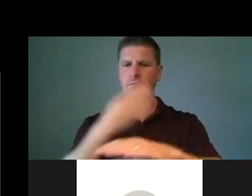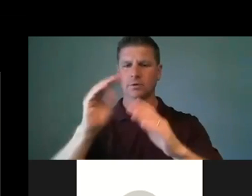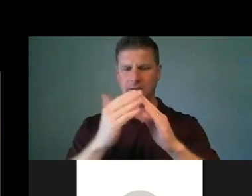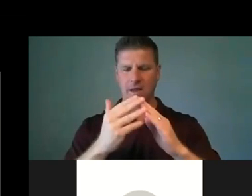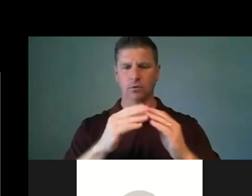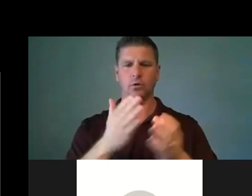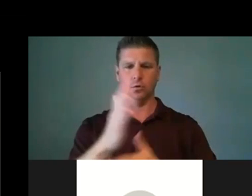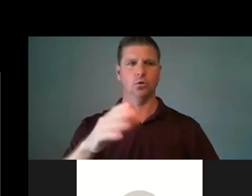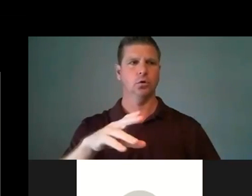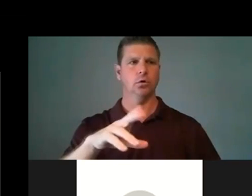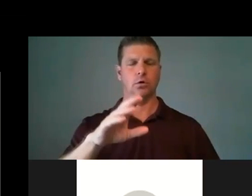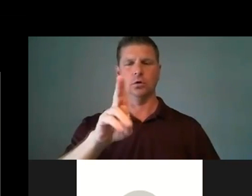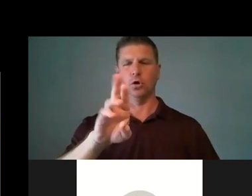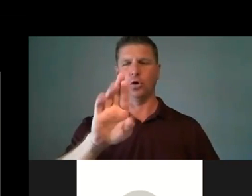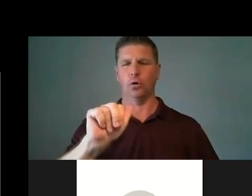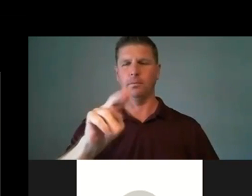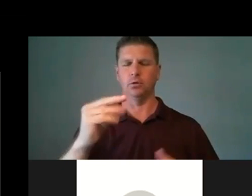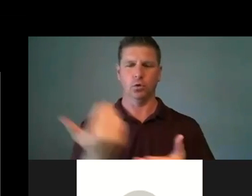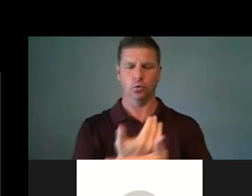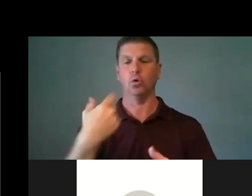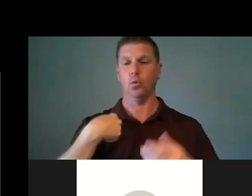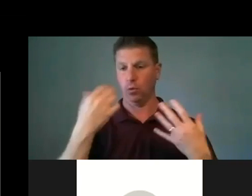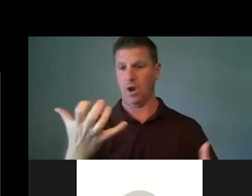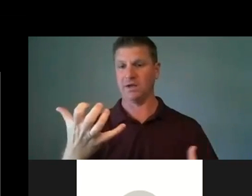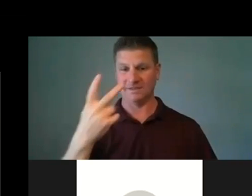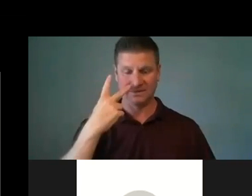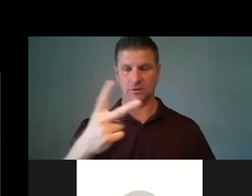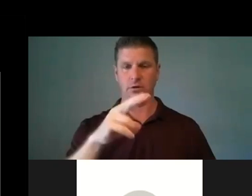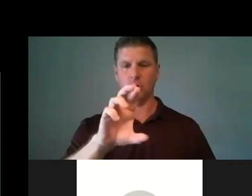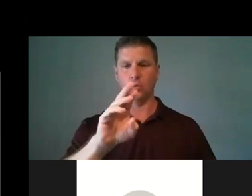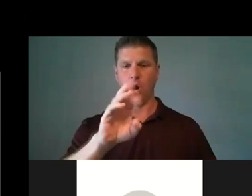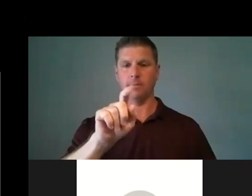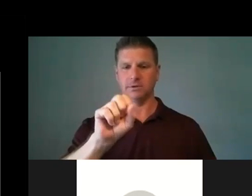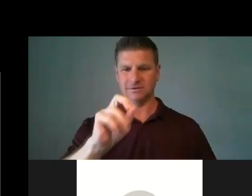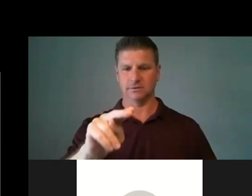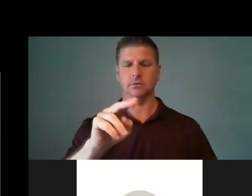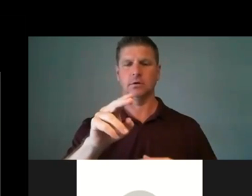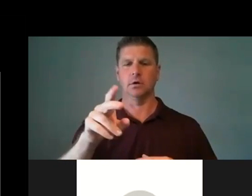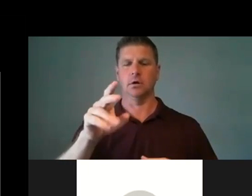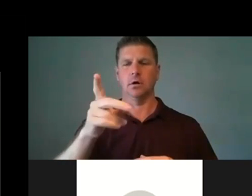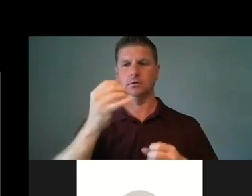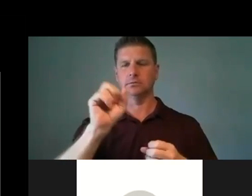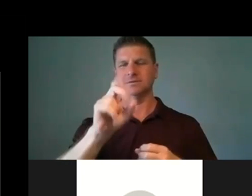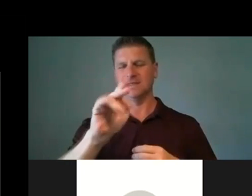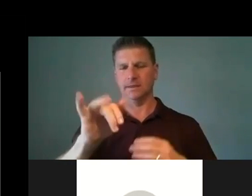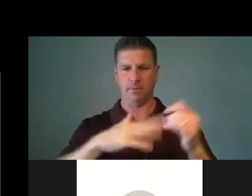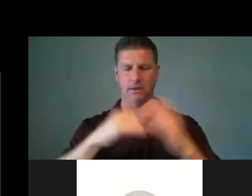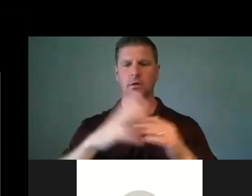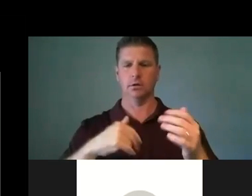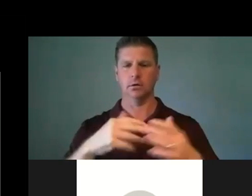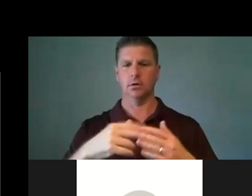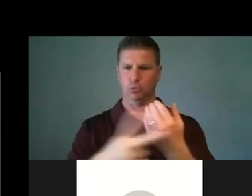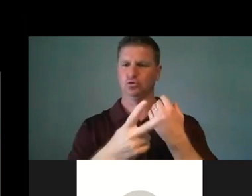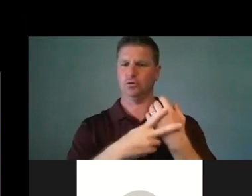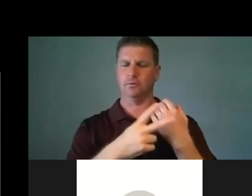through urban renewal. And with that, we want to see the Roberts and Skinny buildings preserved in a tasteful way that